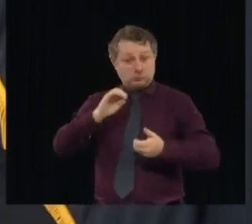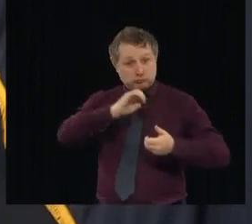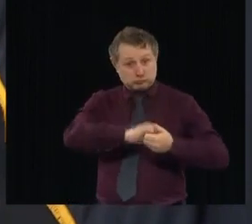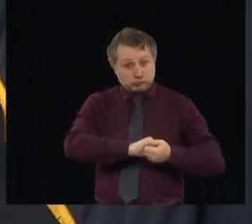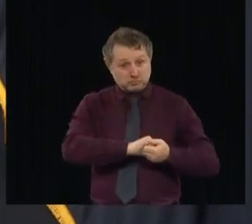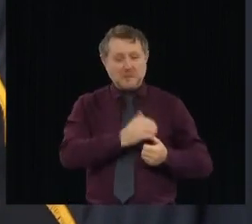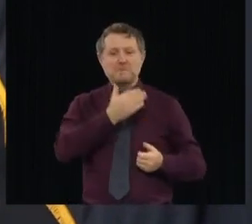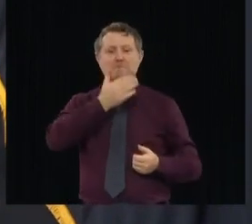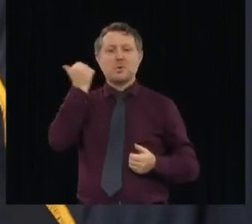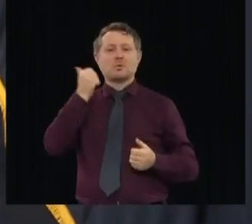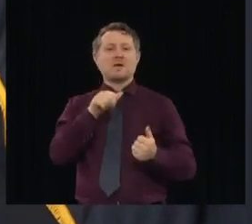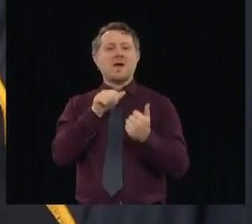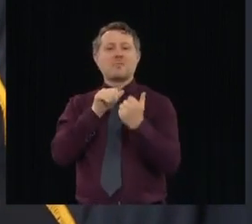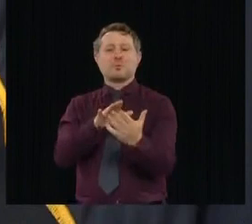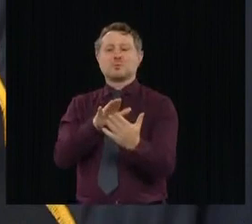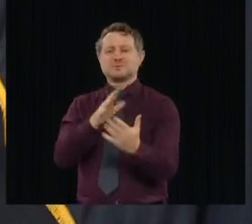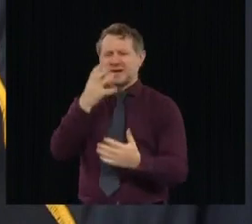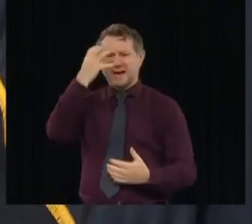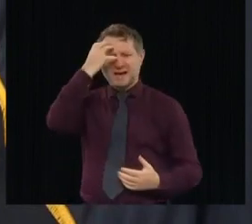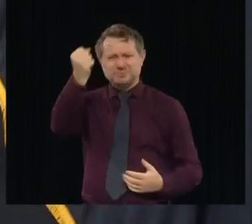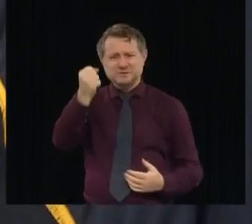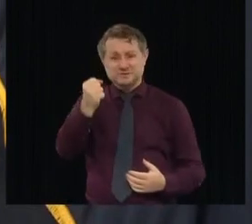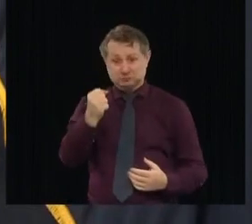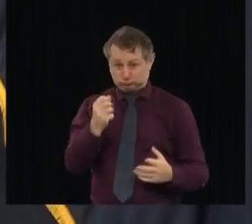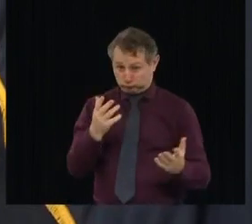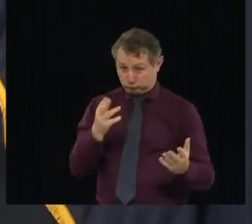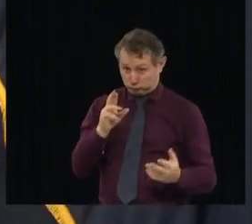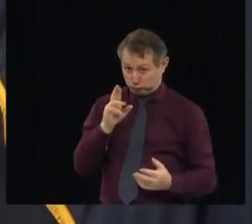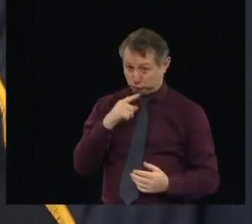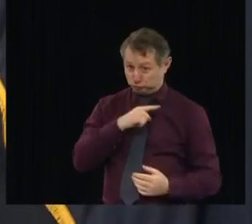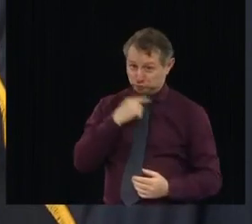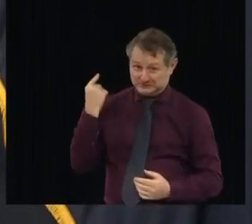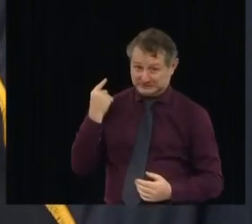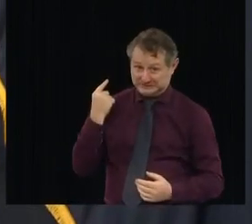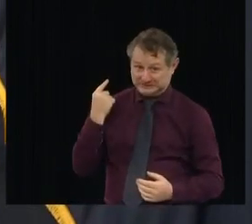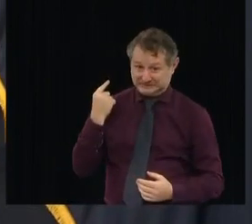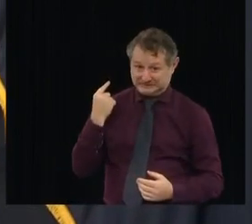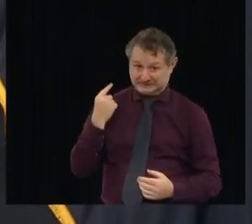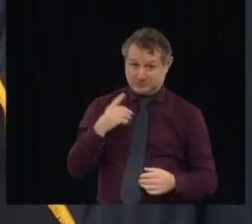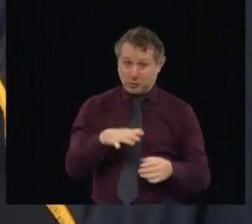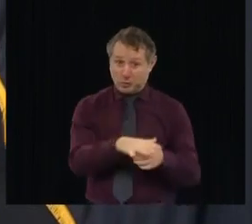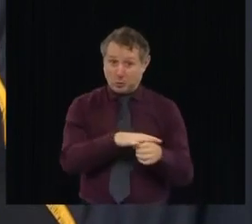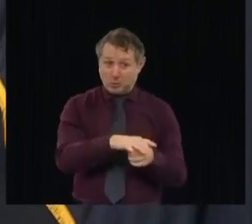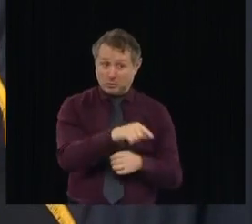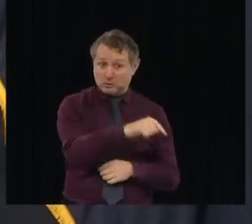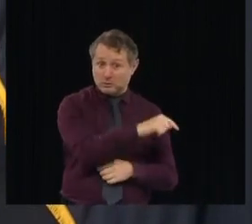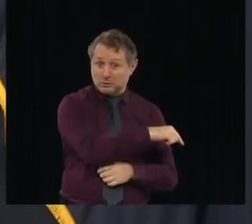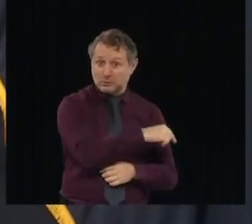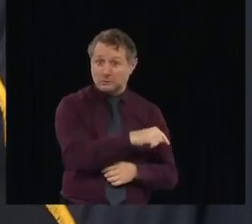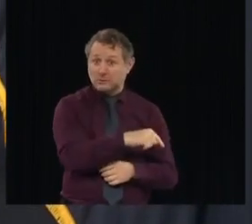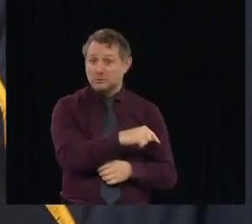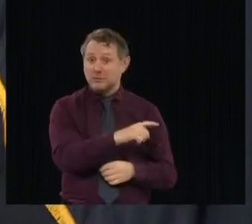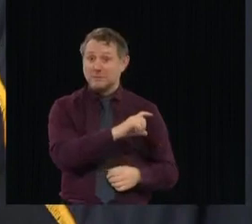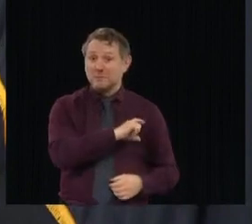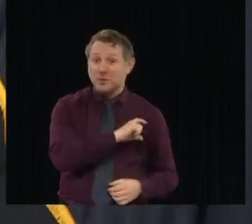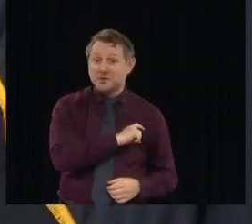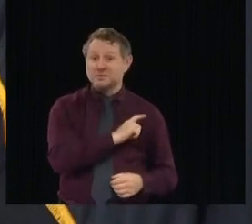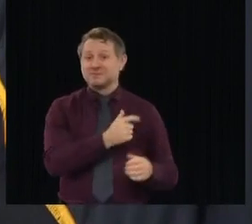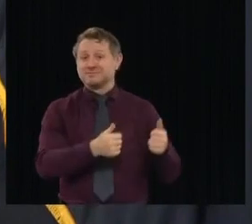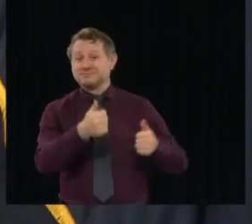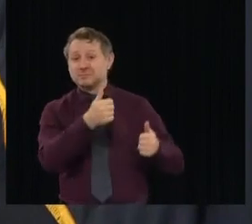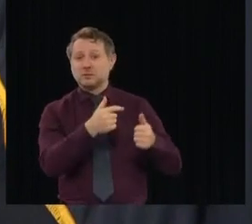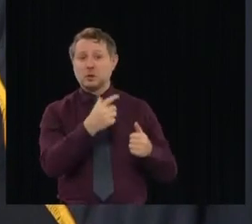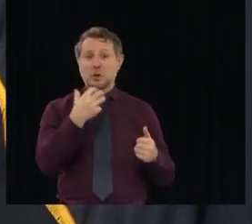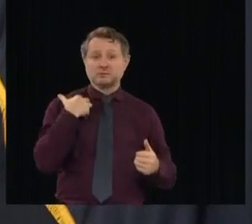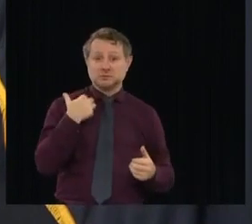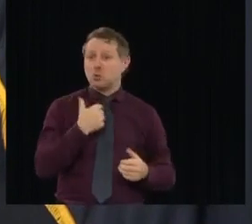risk that the locals won't enforce the rules? Yes. Or the beach